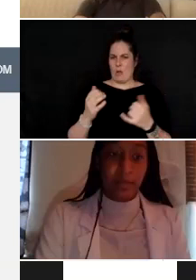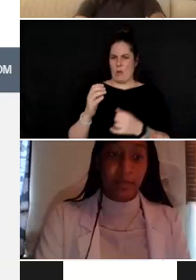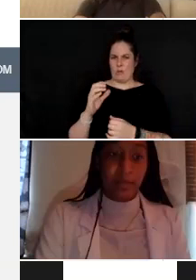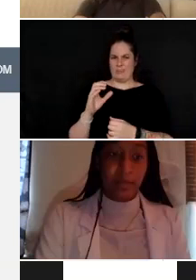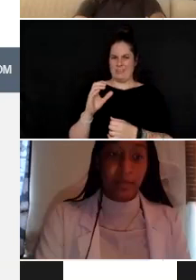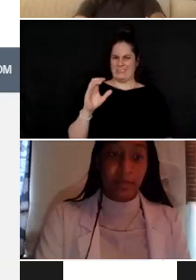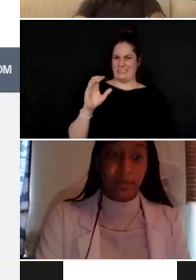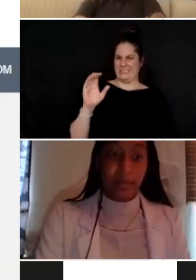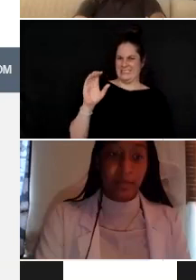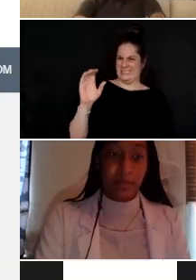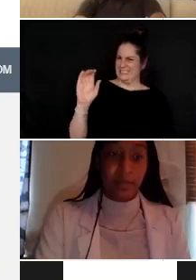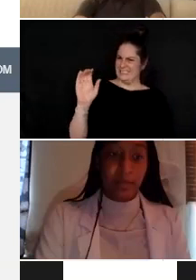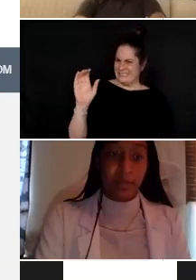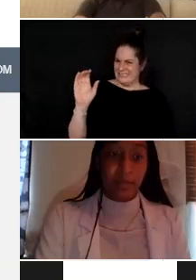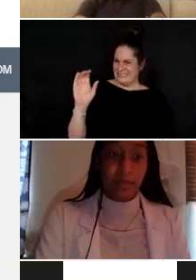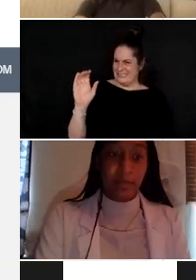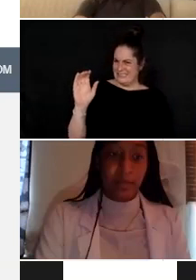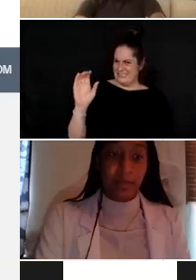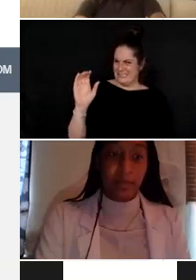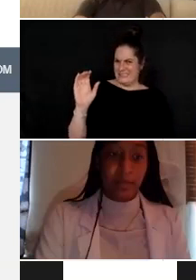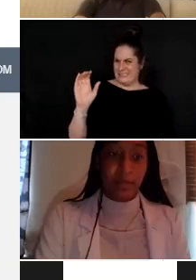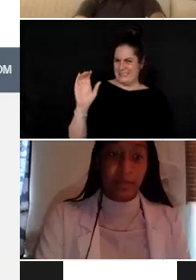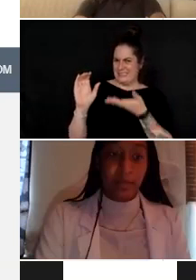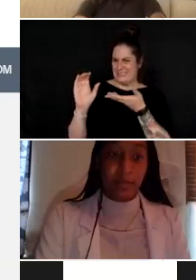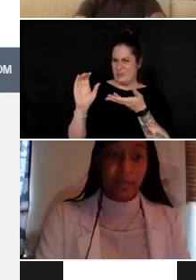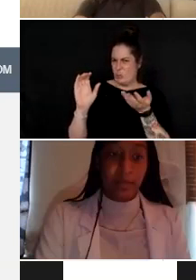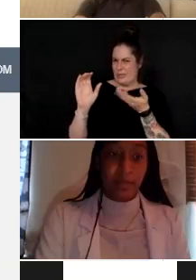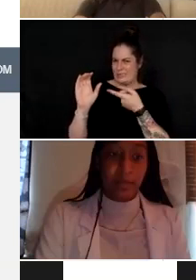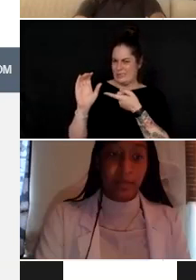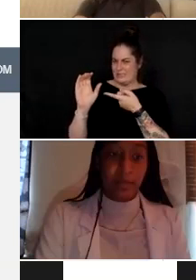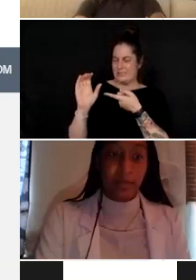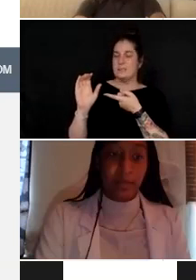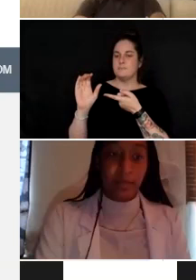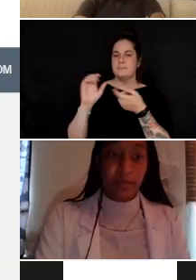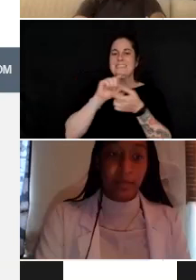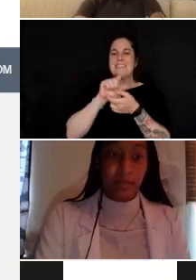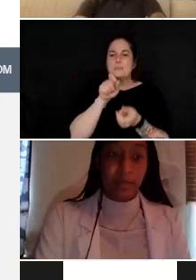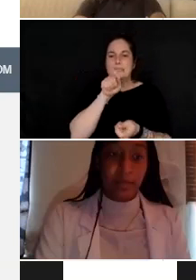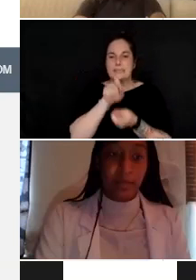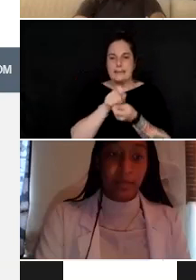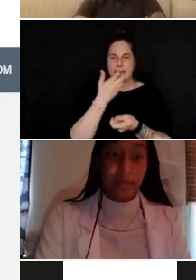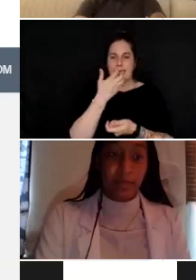middle. The C that's in the middle is the specific heat.